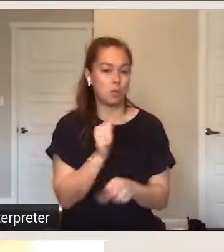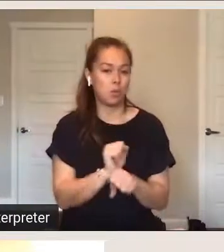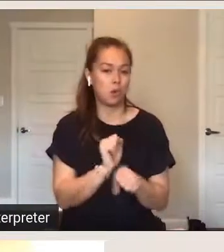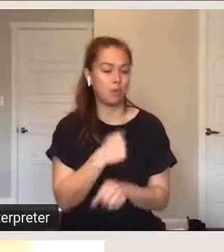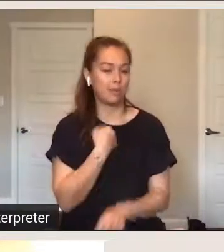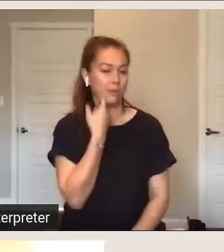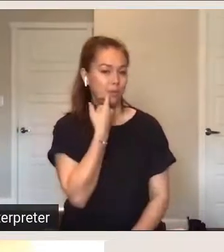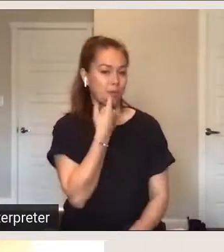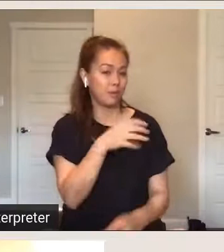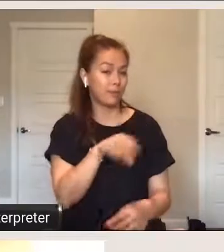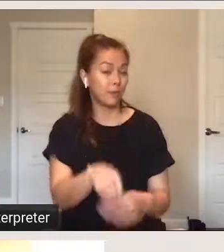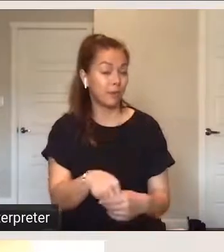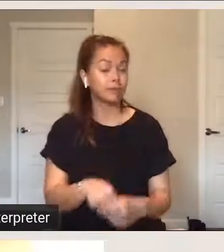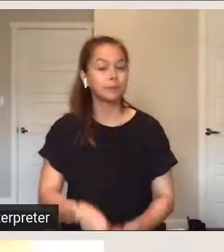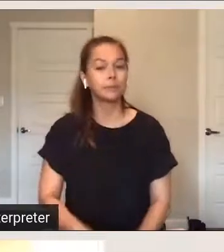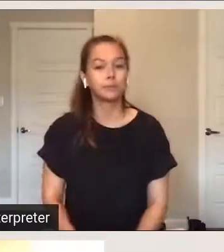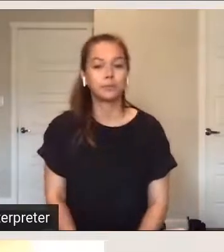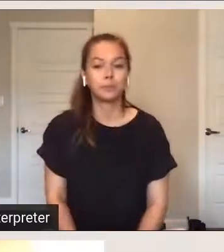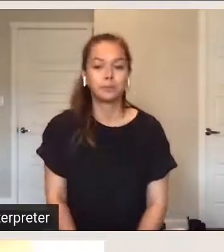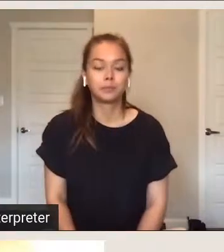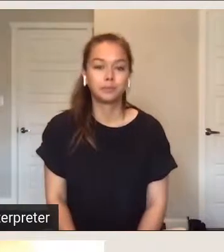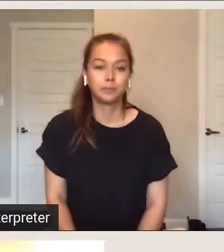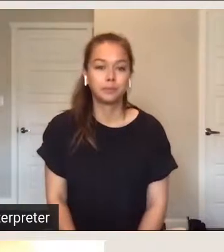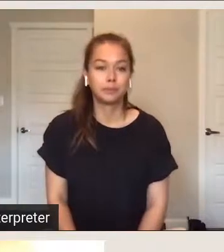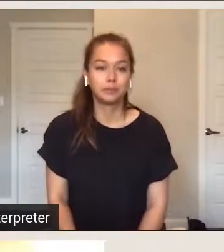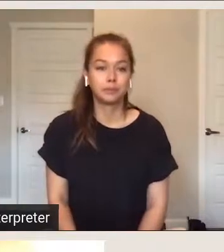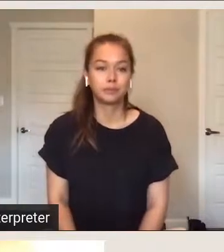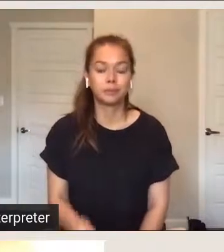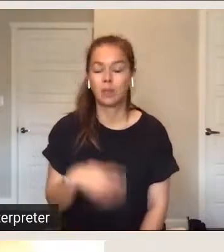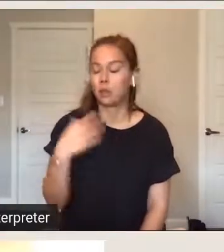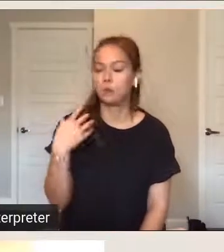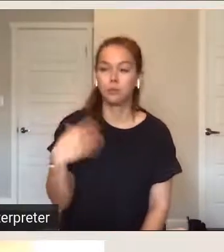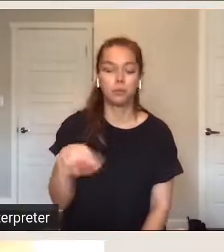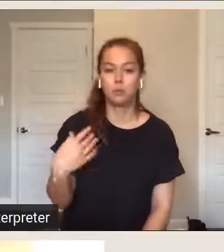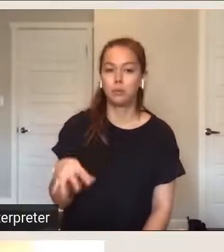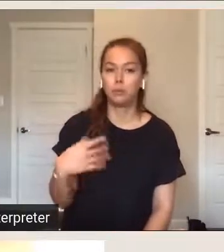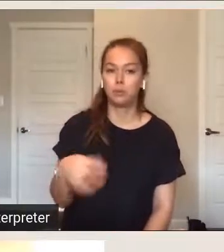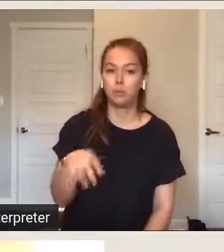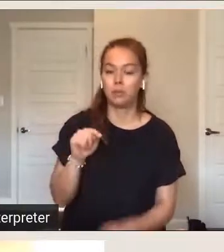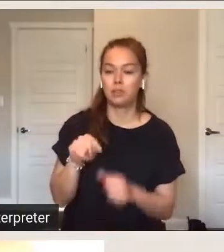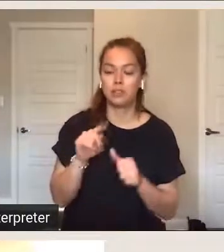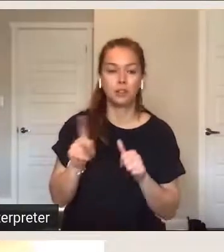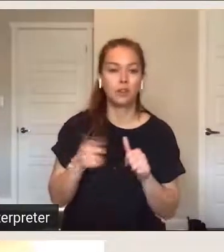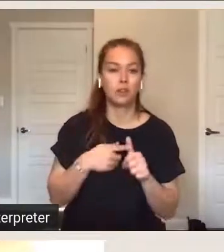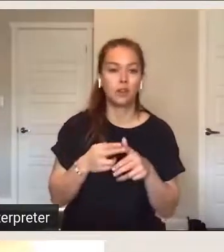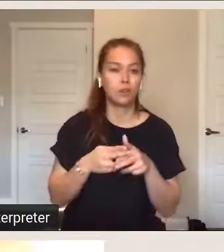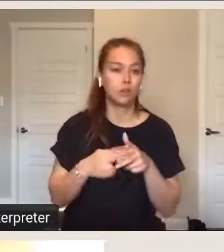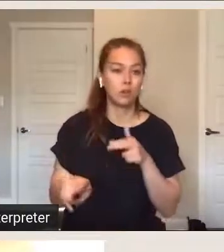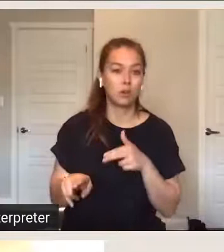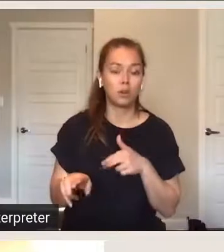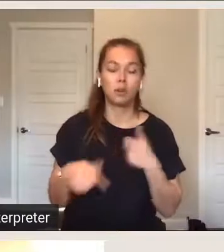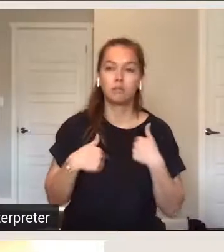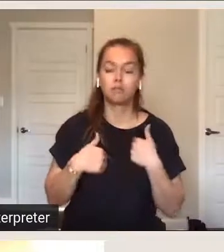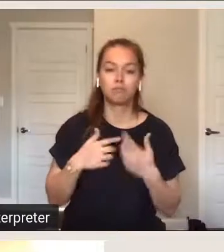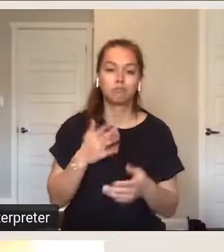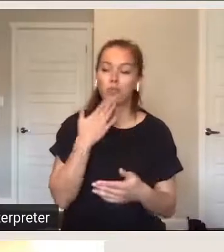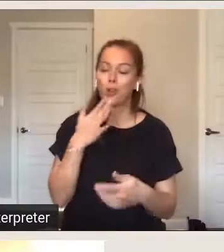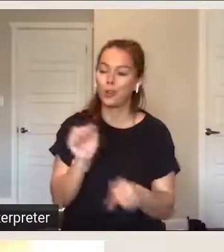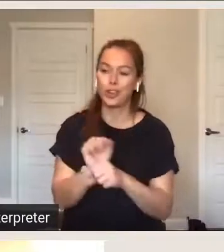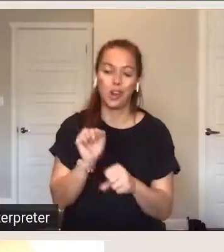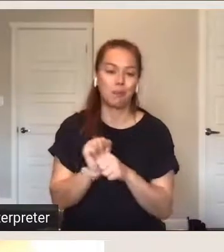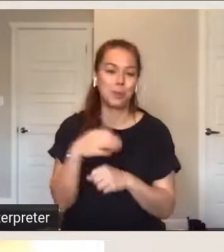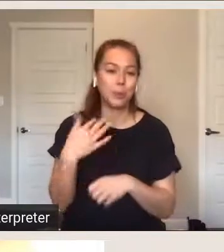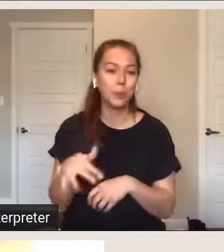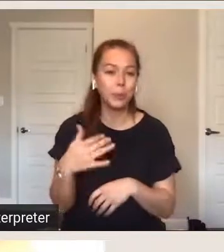Yeah. I have to say like fantastic job on this first short already. I mean, this question is